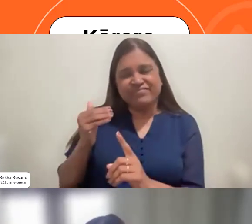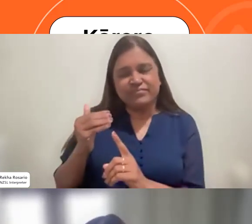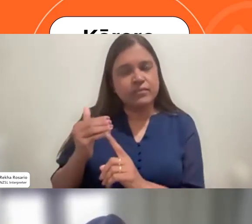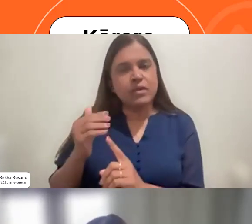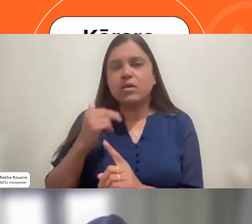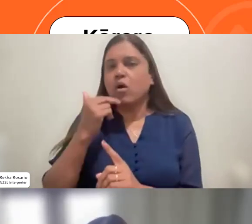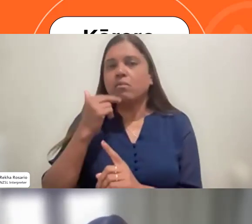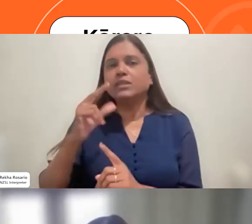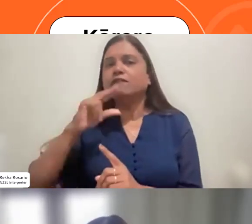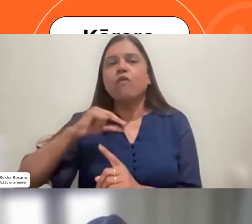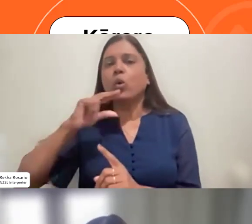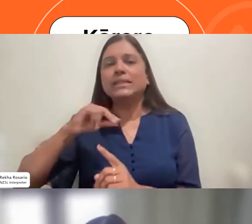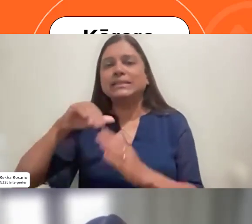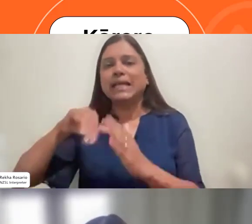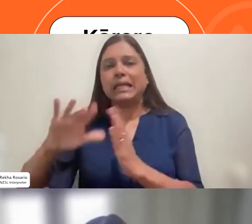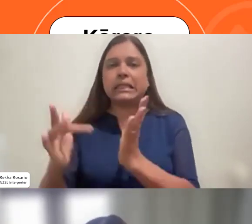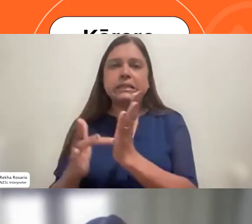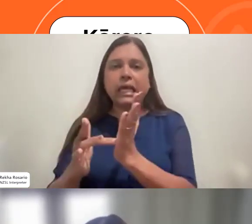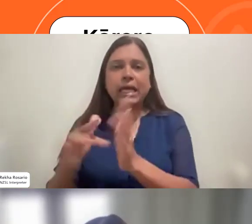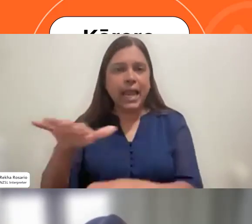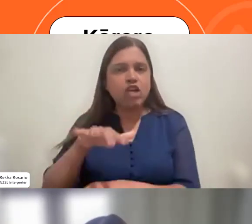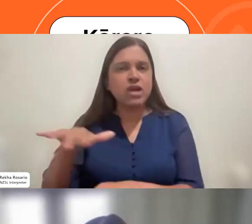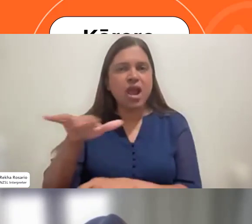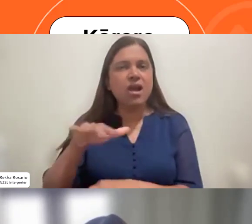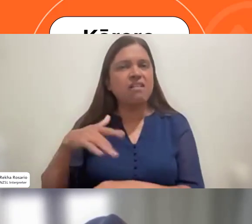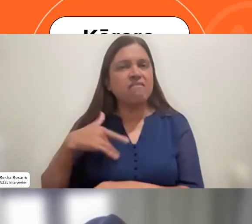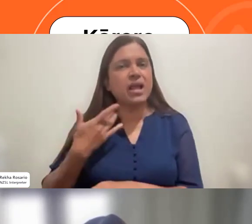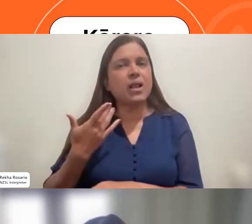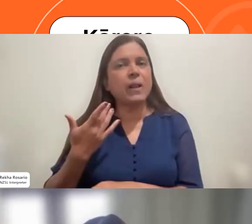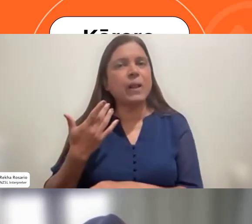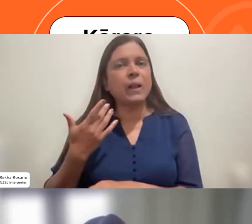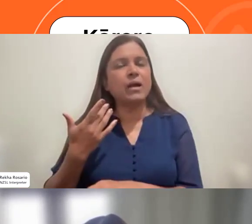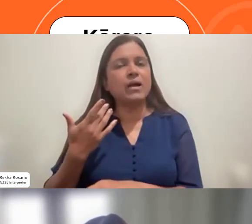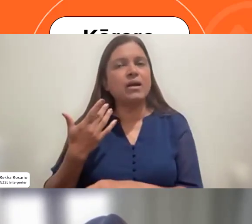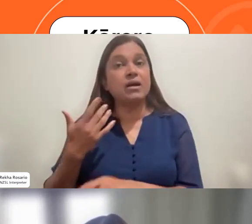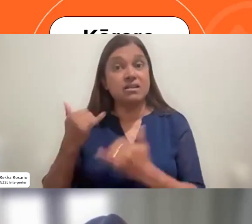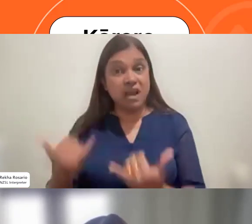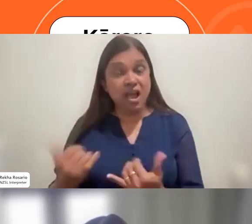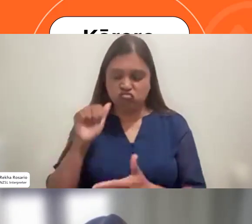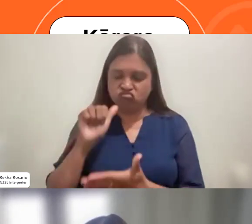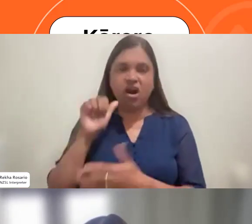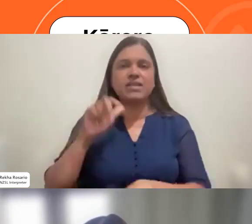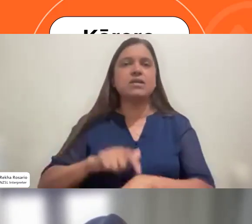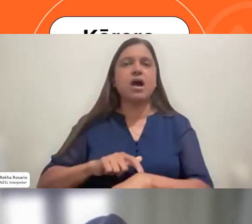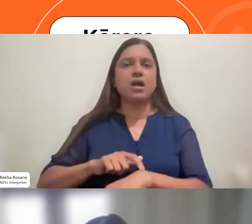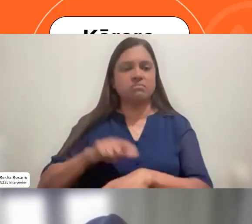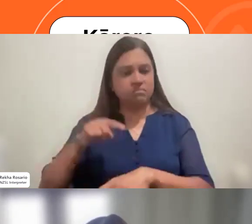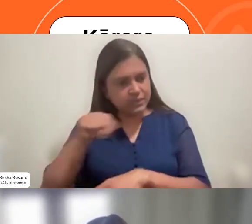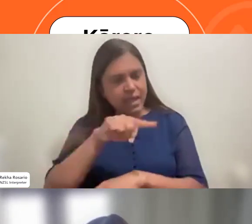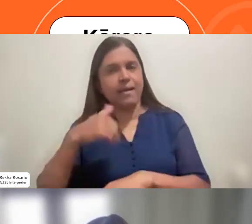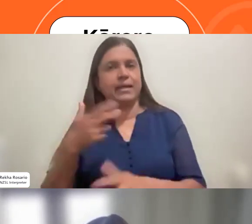and I think this is our perfect time to be heard, to be seen by collaborating